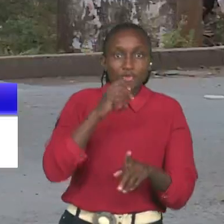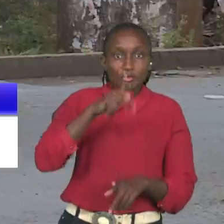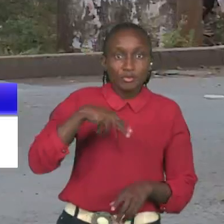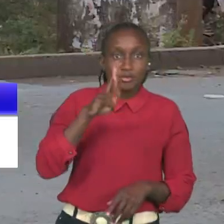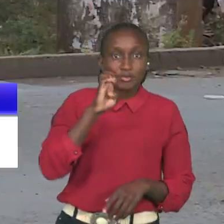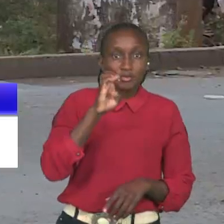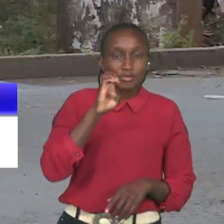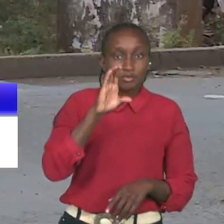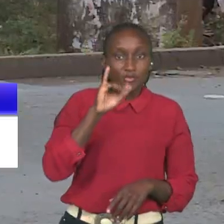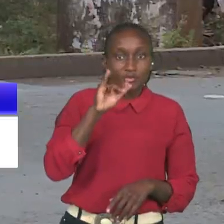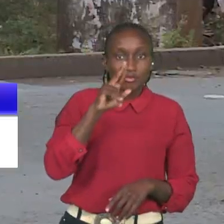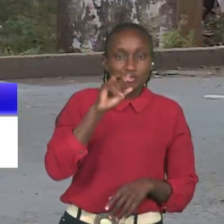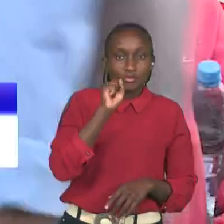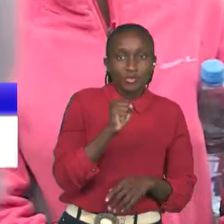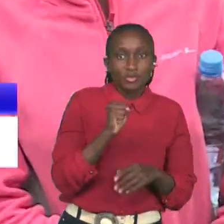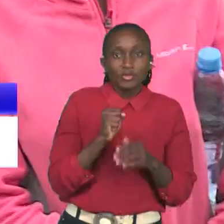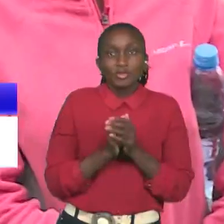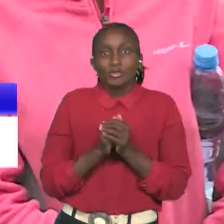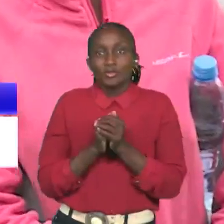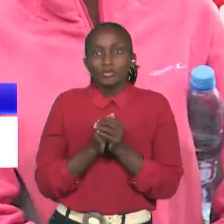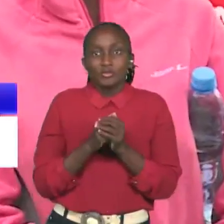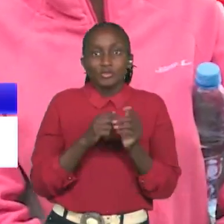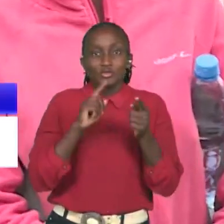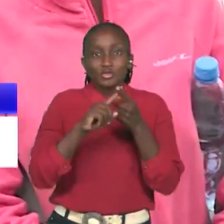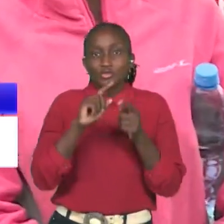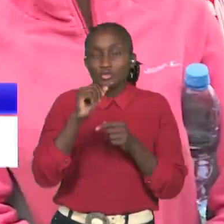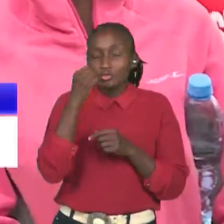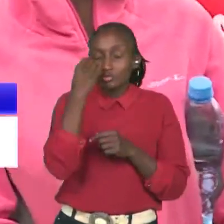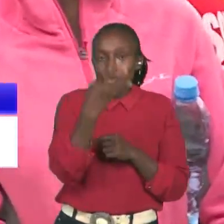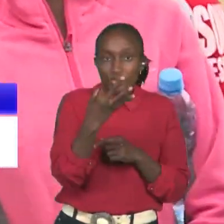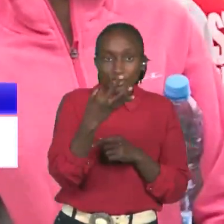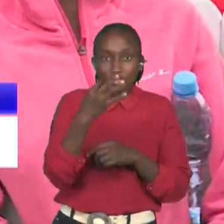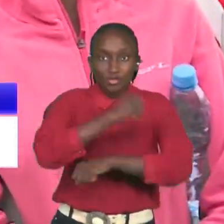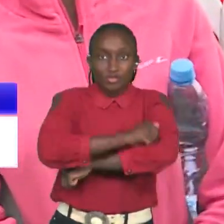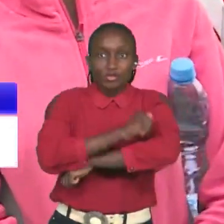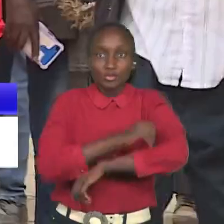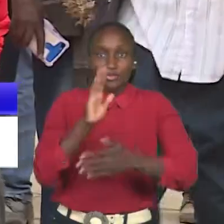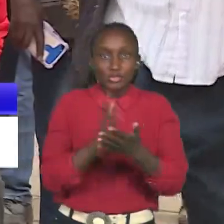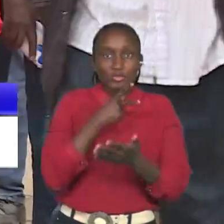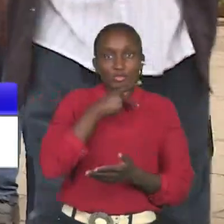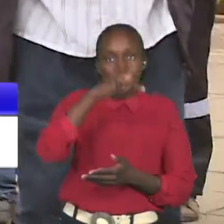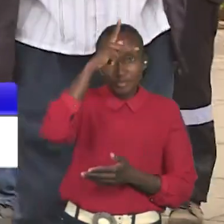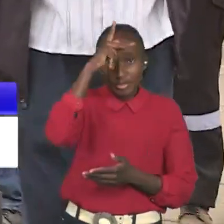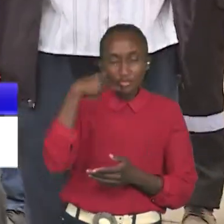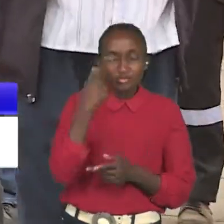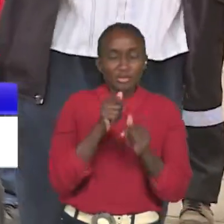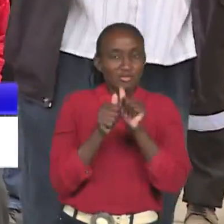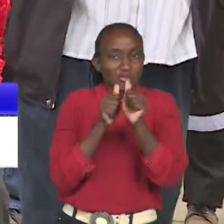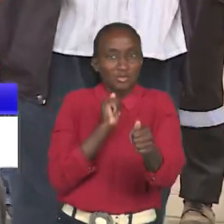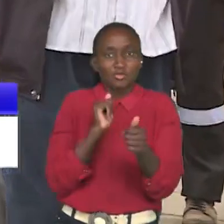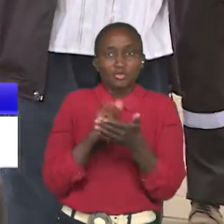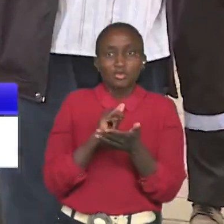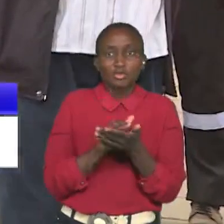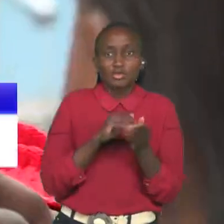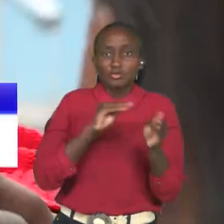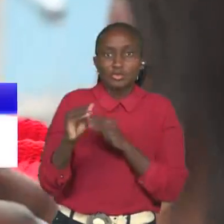Forest Primary, Jamhuri Primary and Riruta Satellite, some of the parents that we spoke to at Precious School have vehemently opposed the move and have